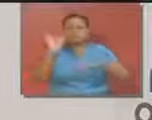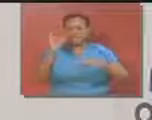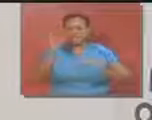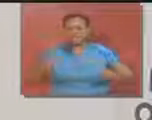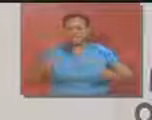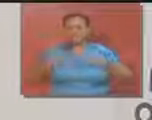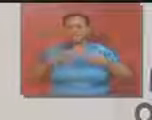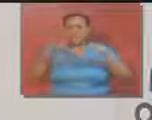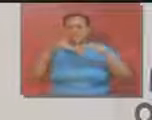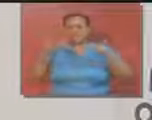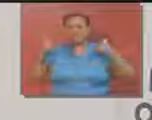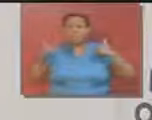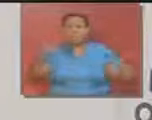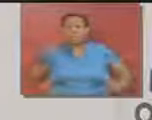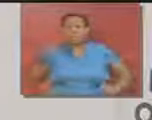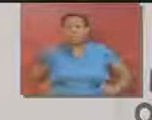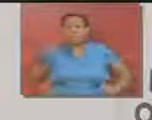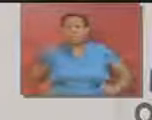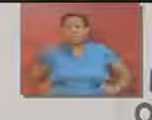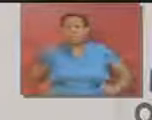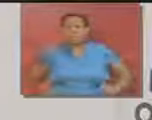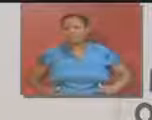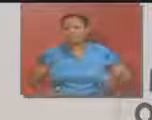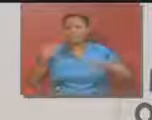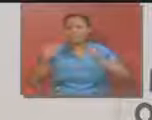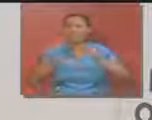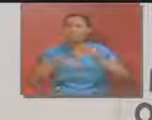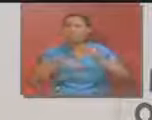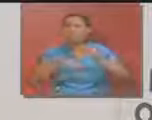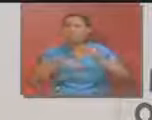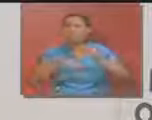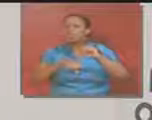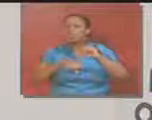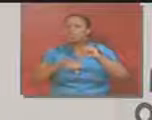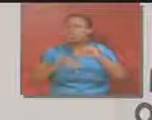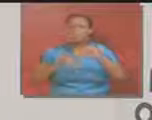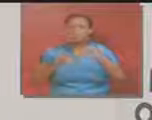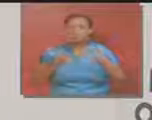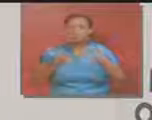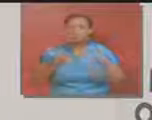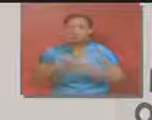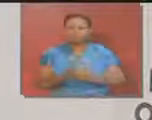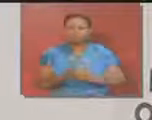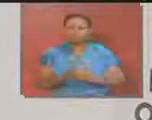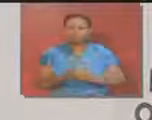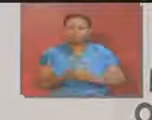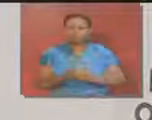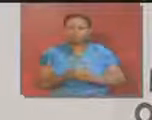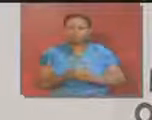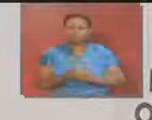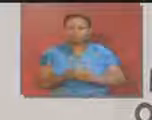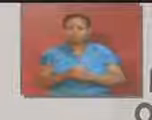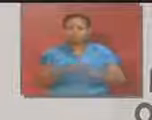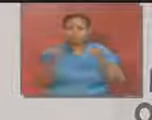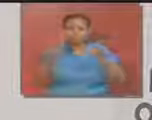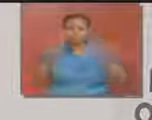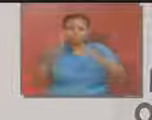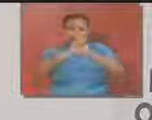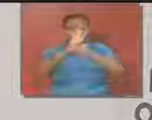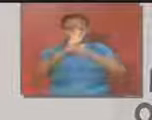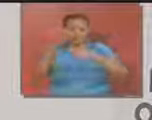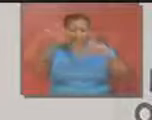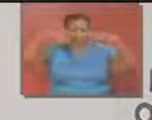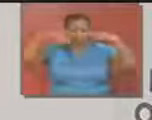the spike of COVID, the smaller the spike of MIS-C. And in fact, the greater the amount of COVID infections, the